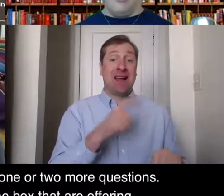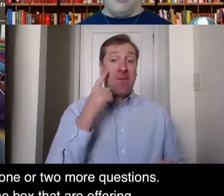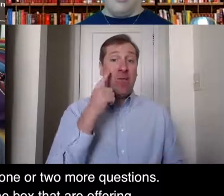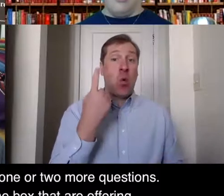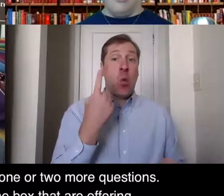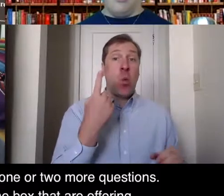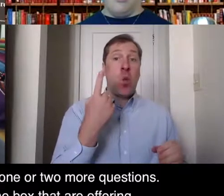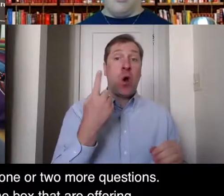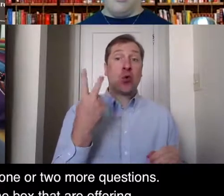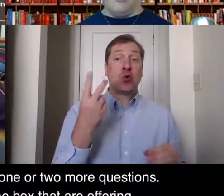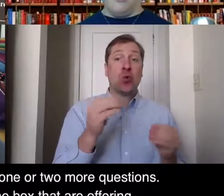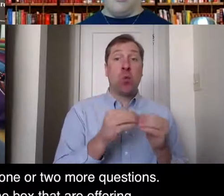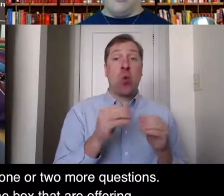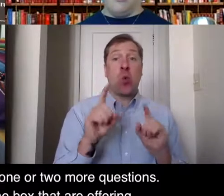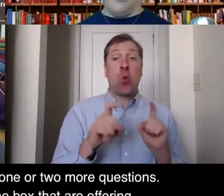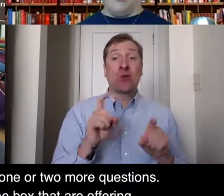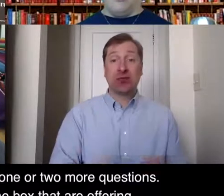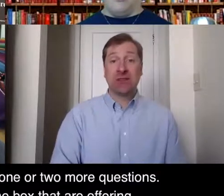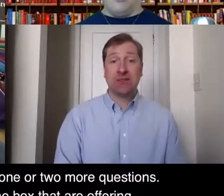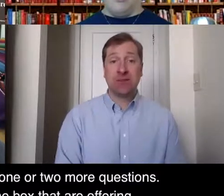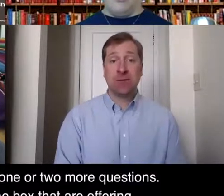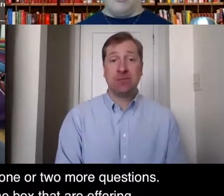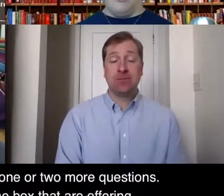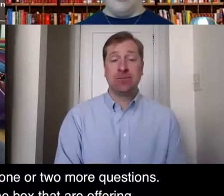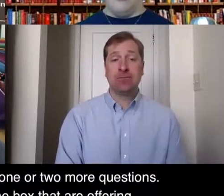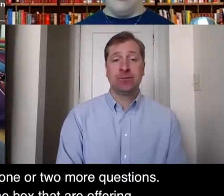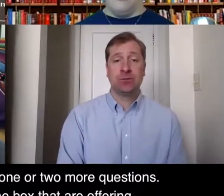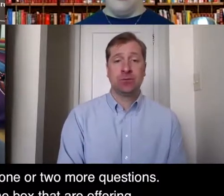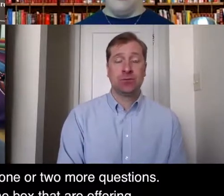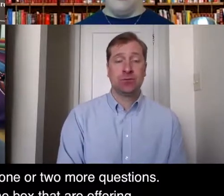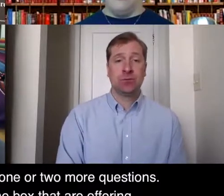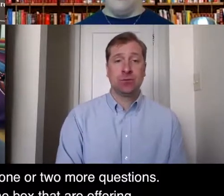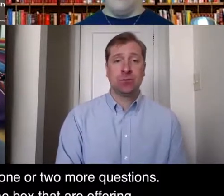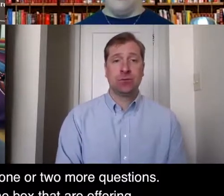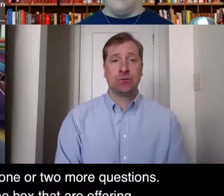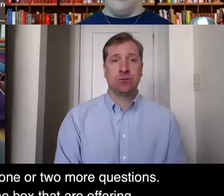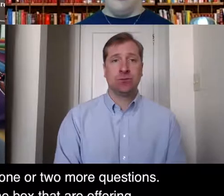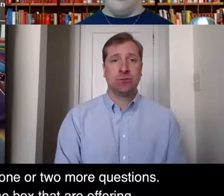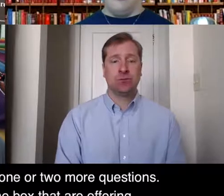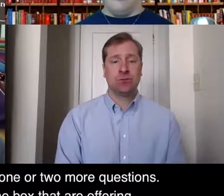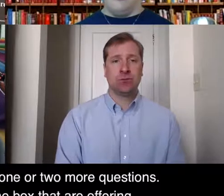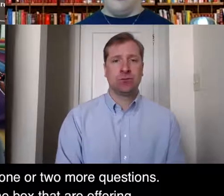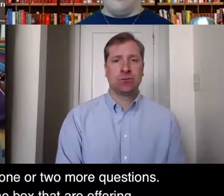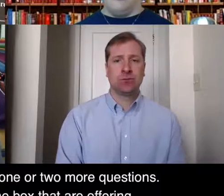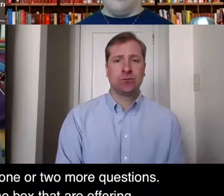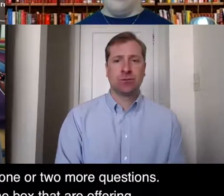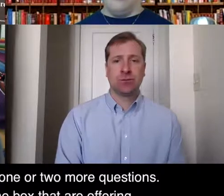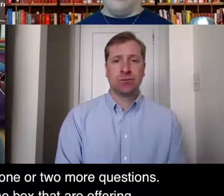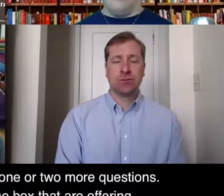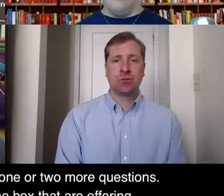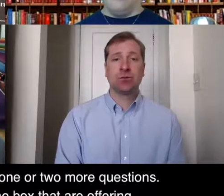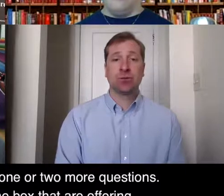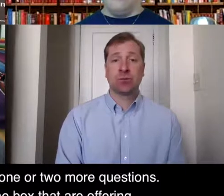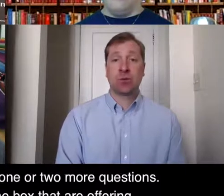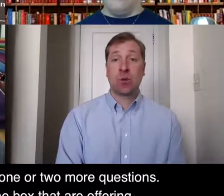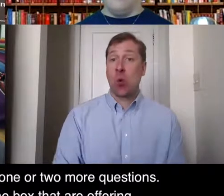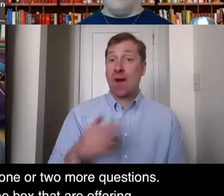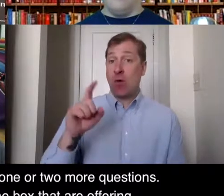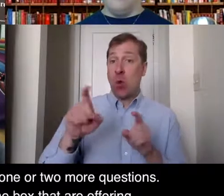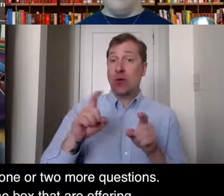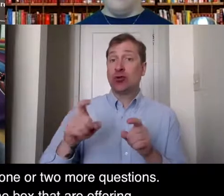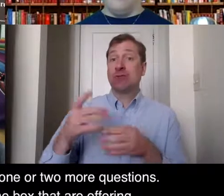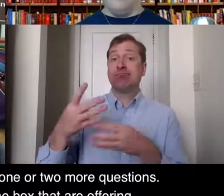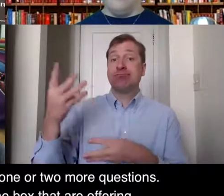one or two more questions. There are some in the box that